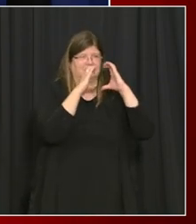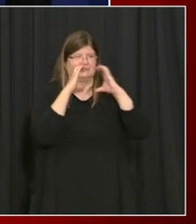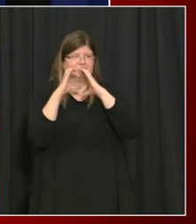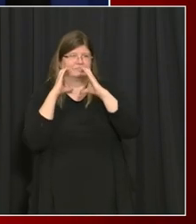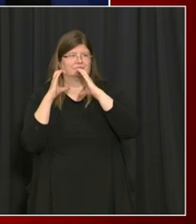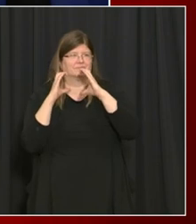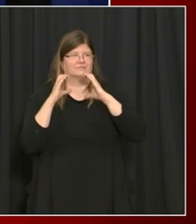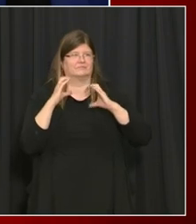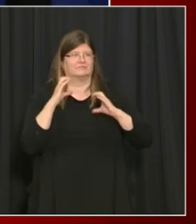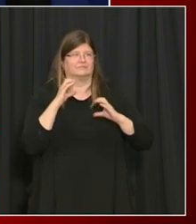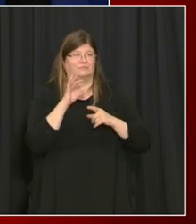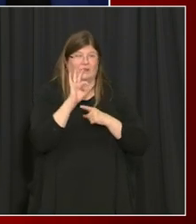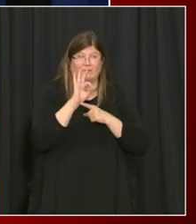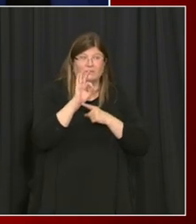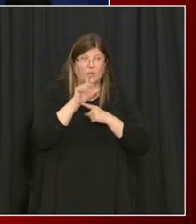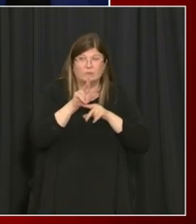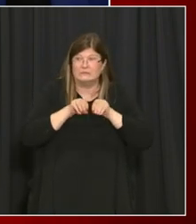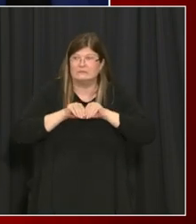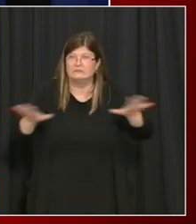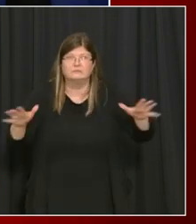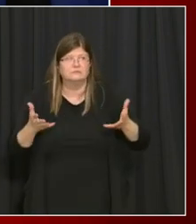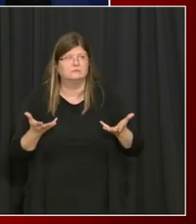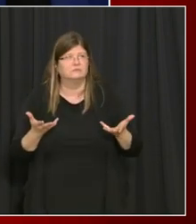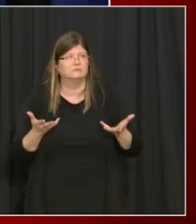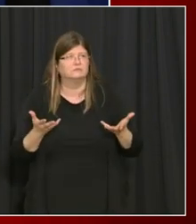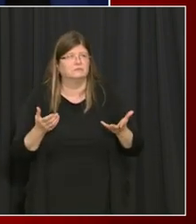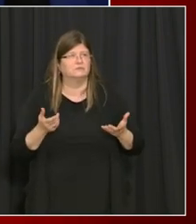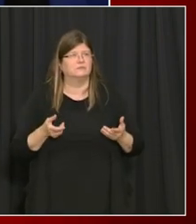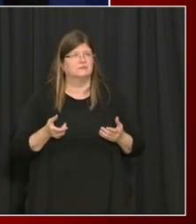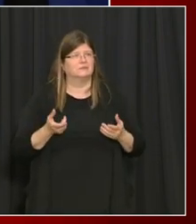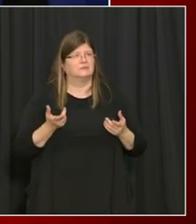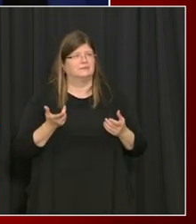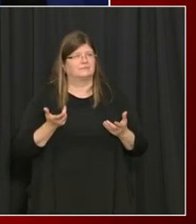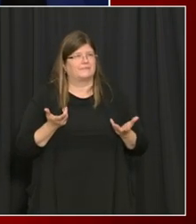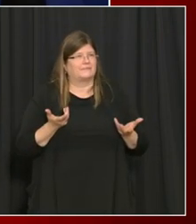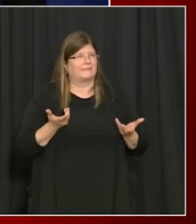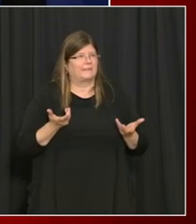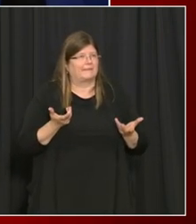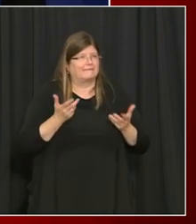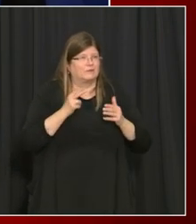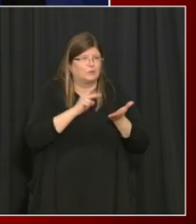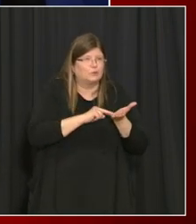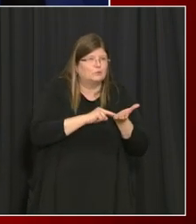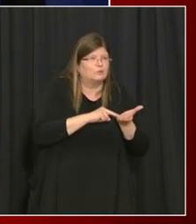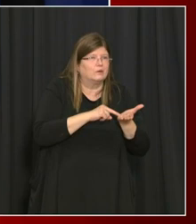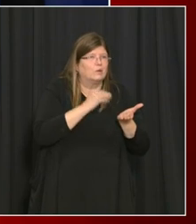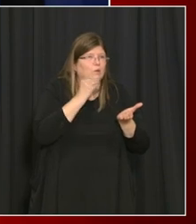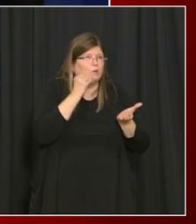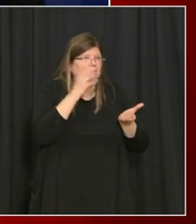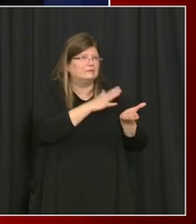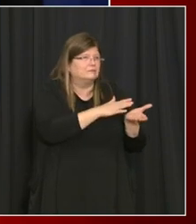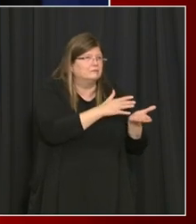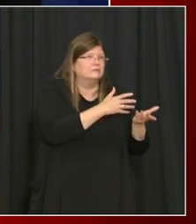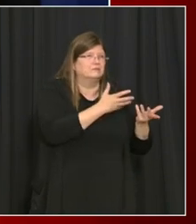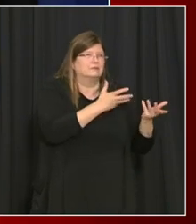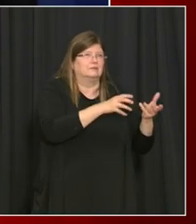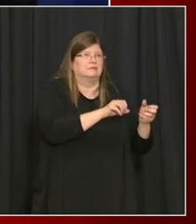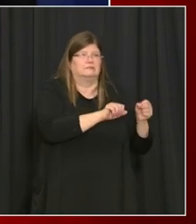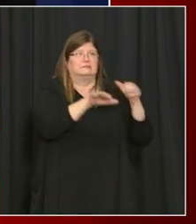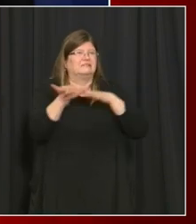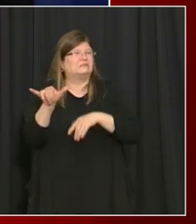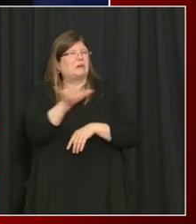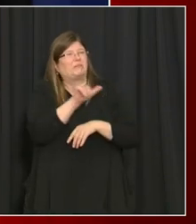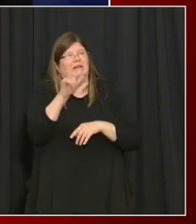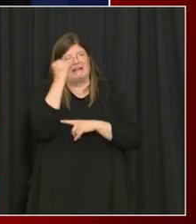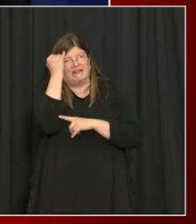flu outbreaks that happen in skilled nursing facilities that never reach the community in that same way. Or we